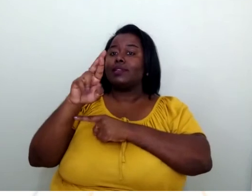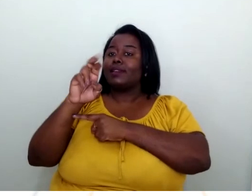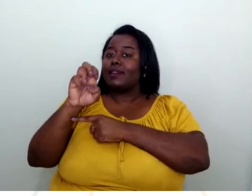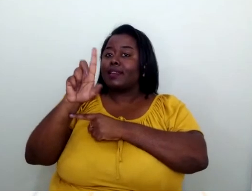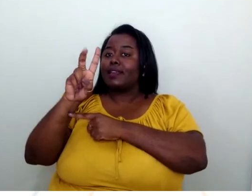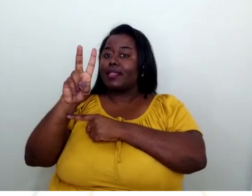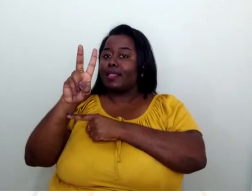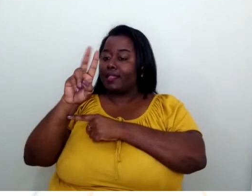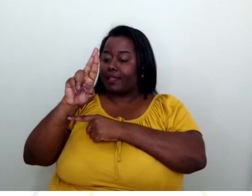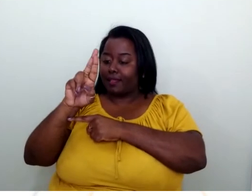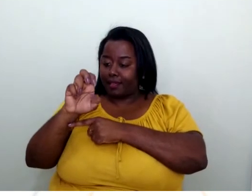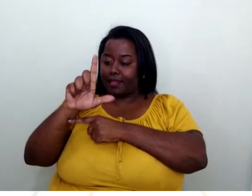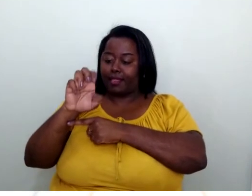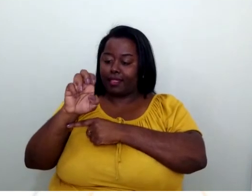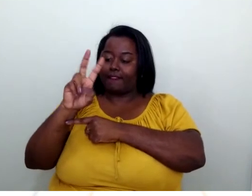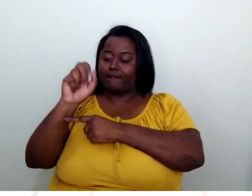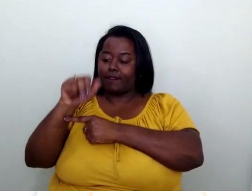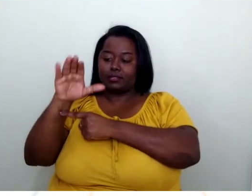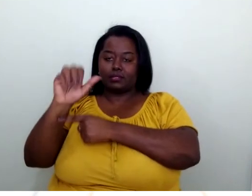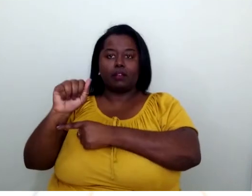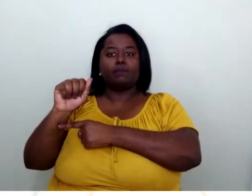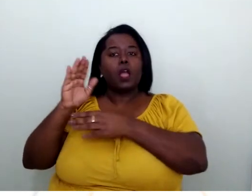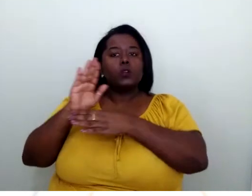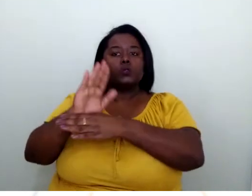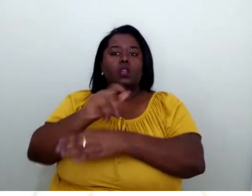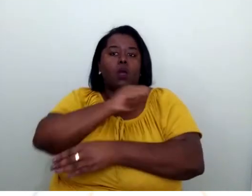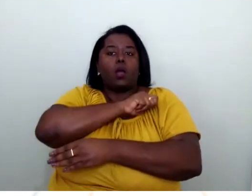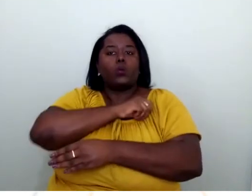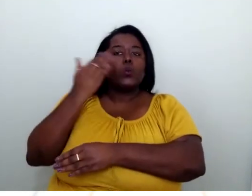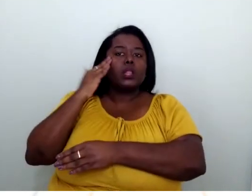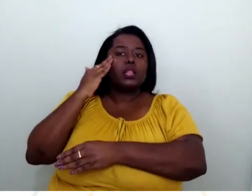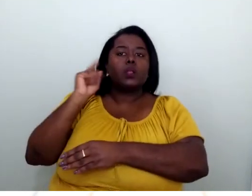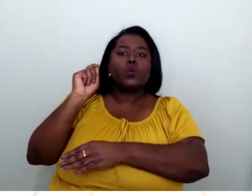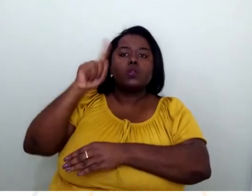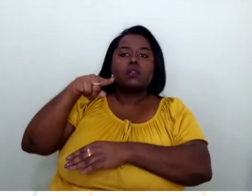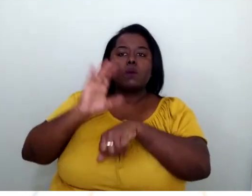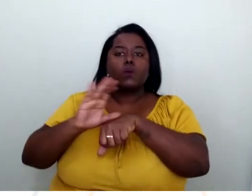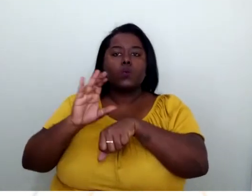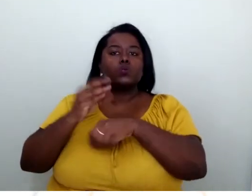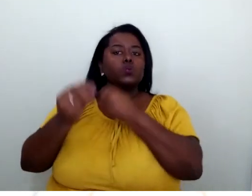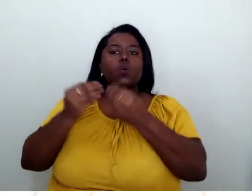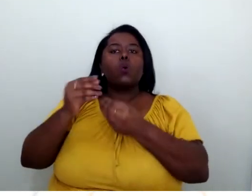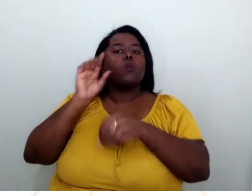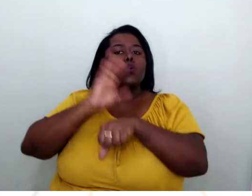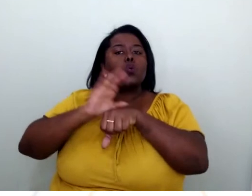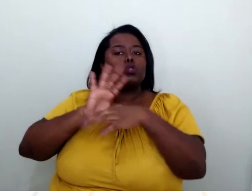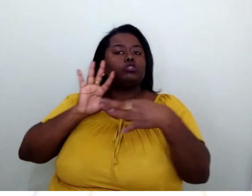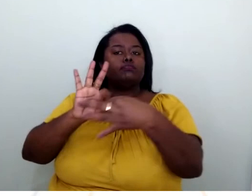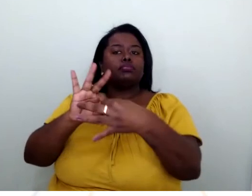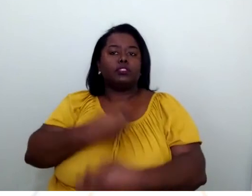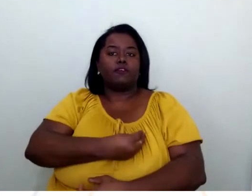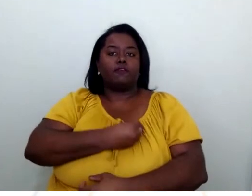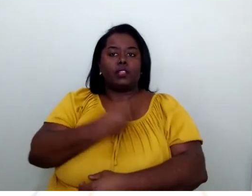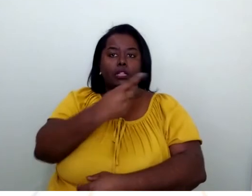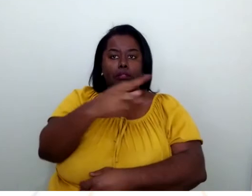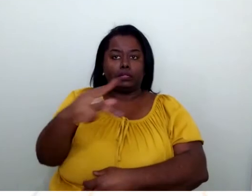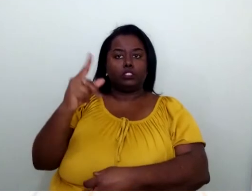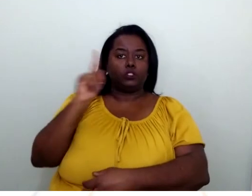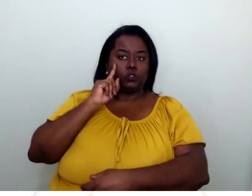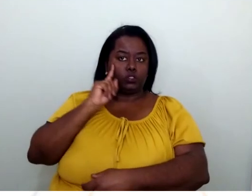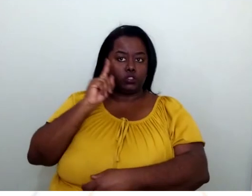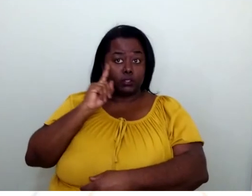reluctance to challenge the strategies. Again, it's a 1 to 5 scale, and we had a large number of people sitting on the fence. They